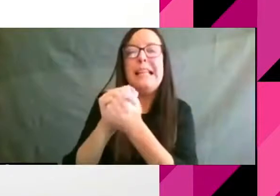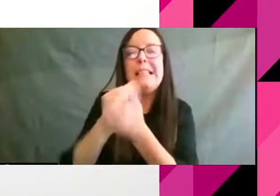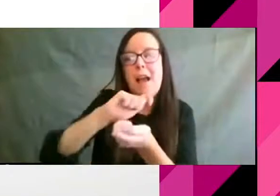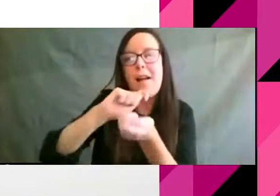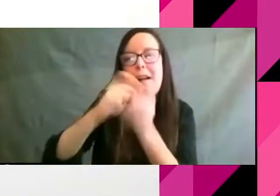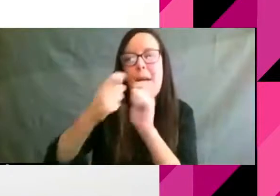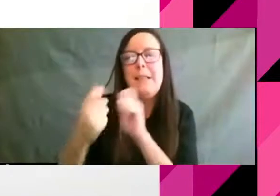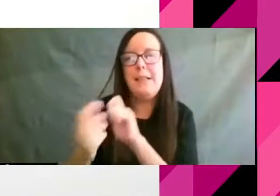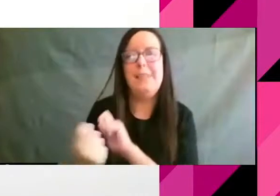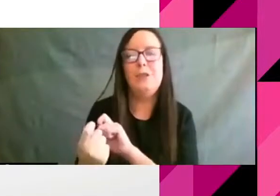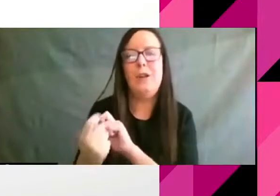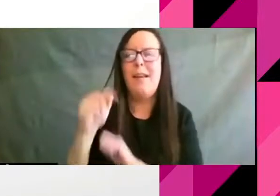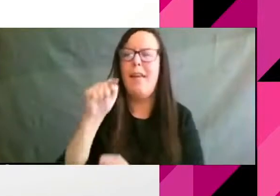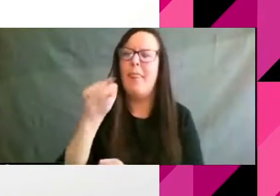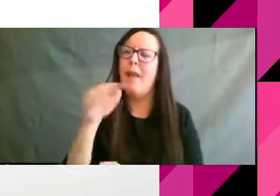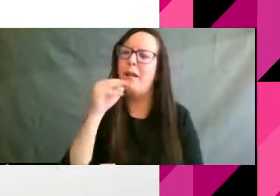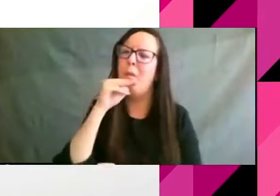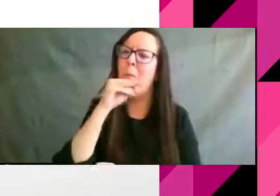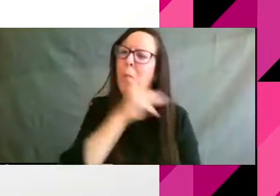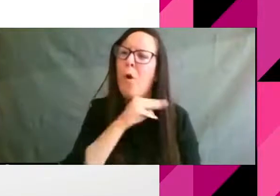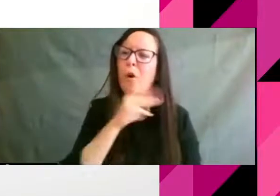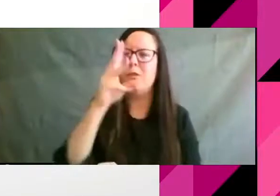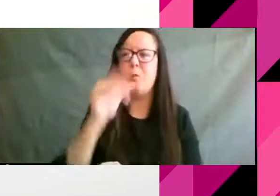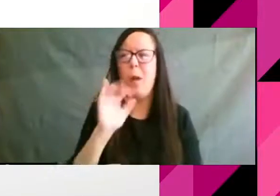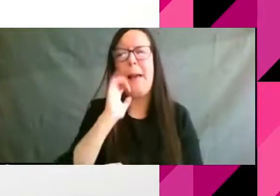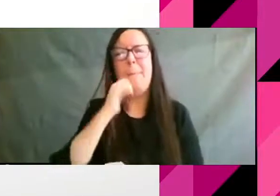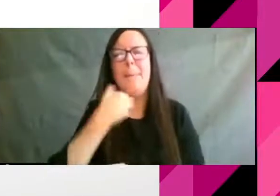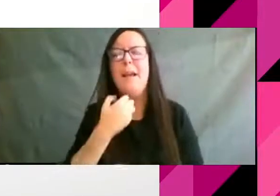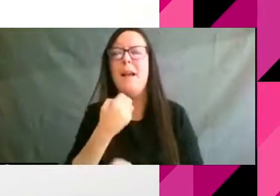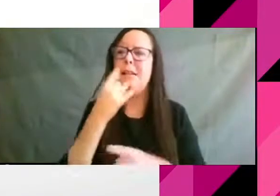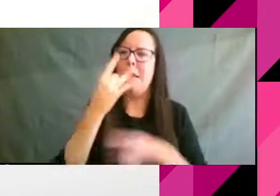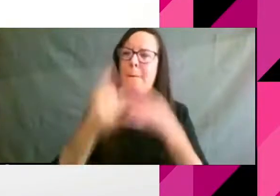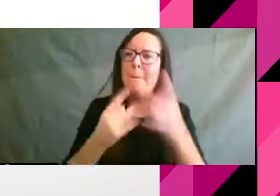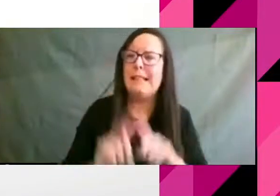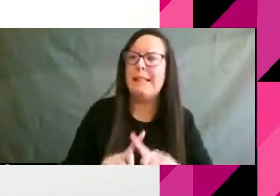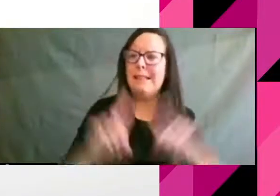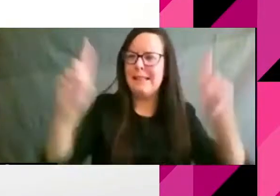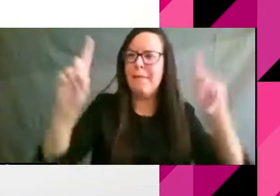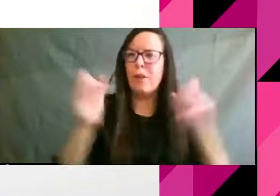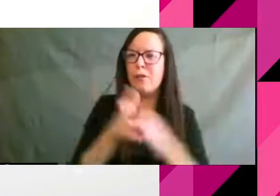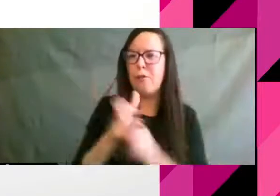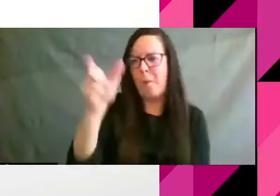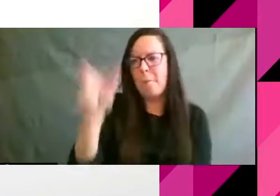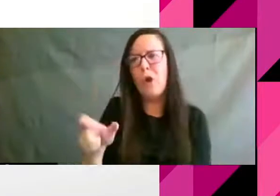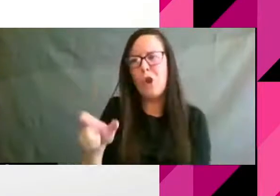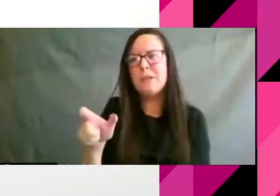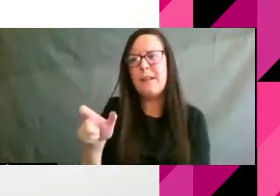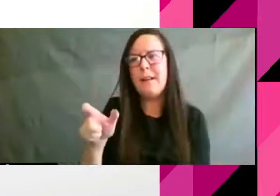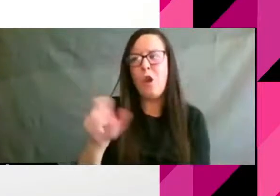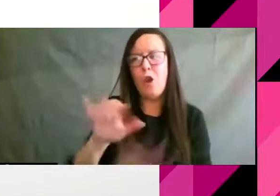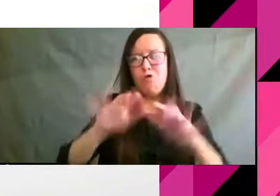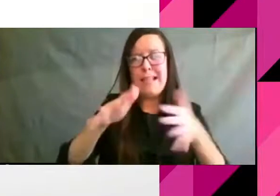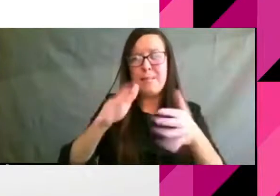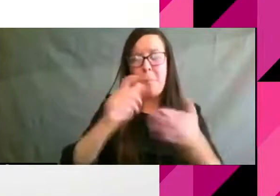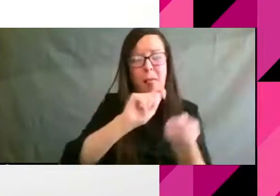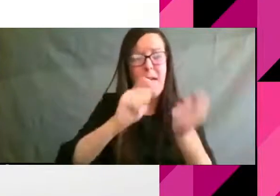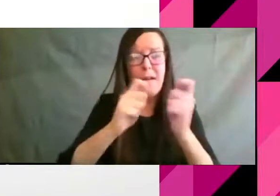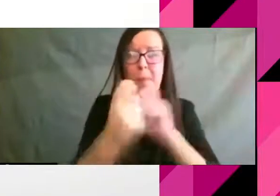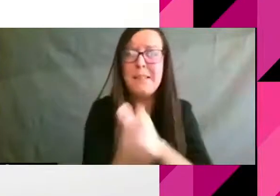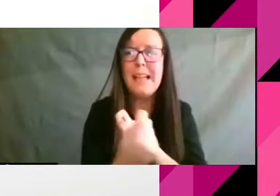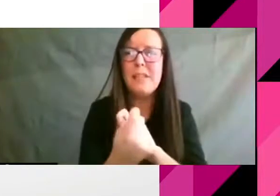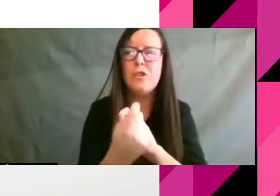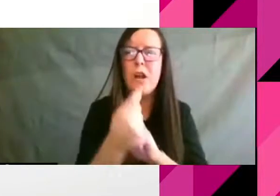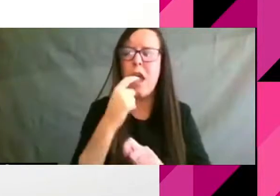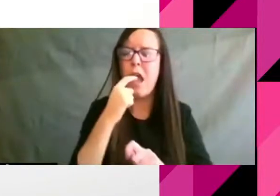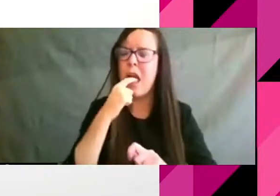fundamental because it makes a difference between the reasonable accommodation and it's a fundamental element that guarantees the